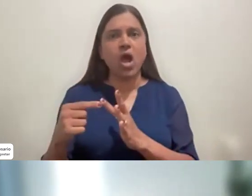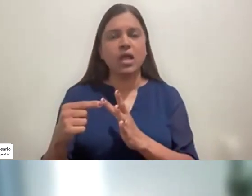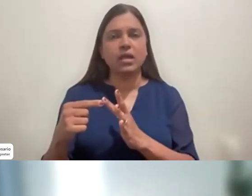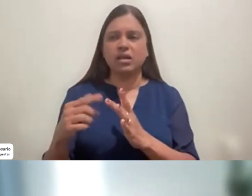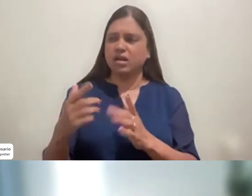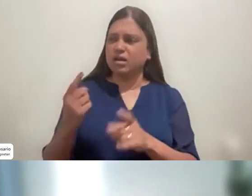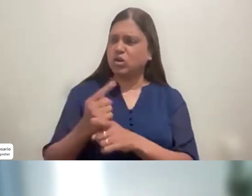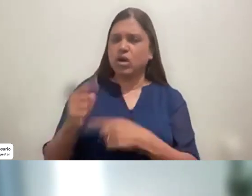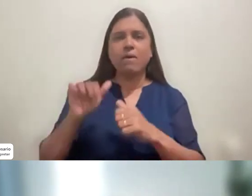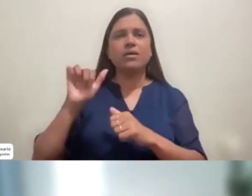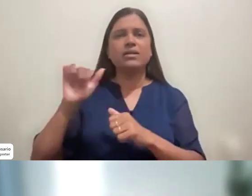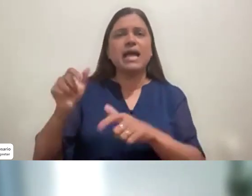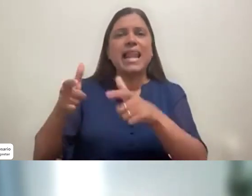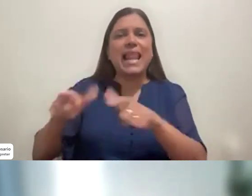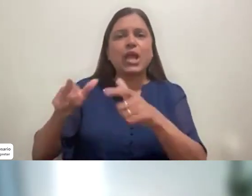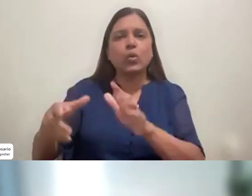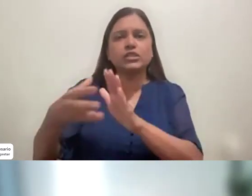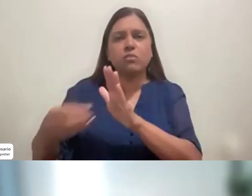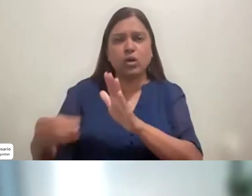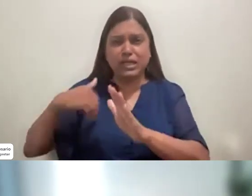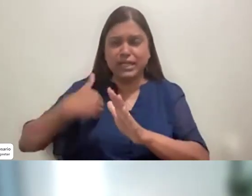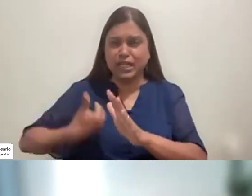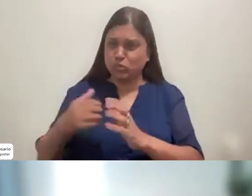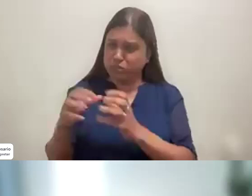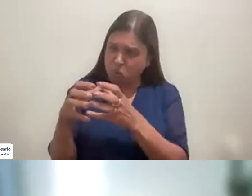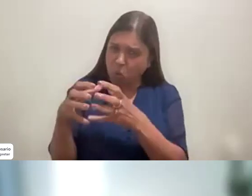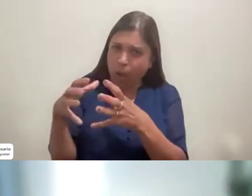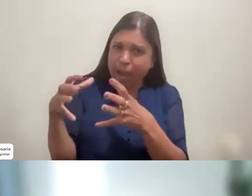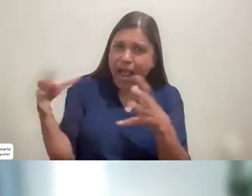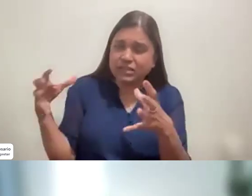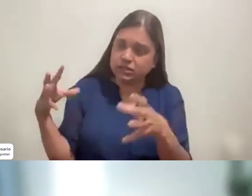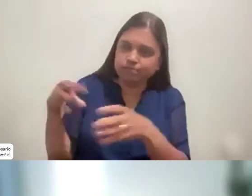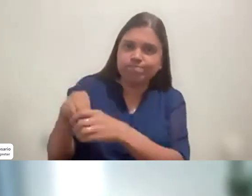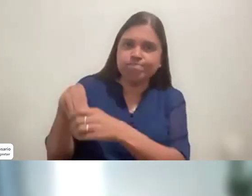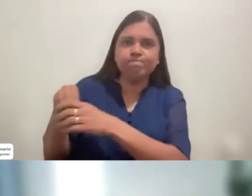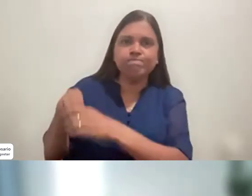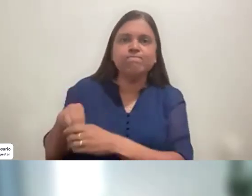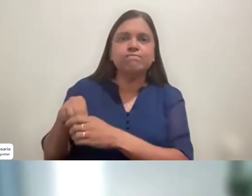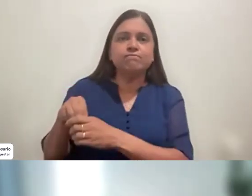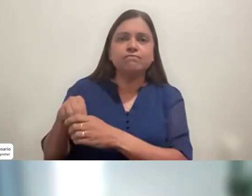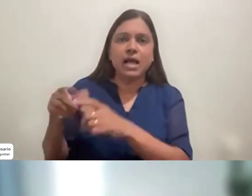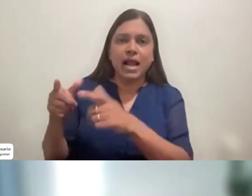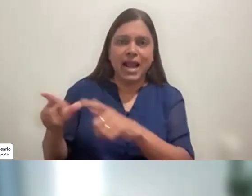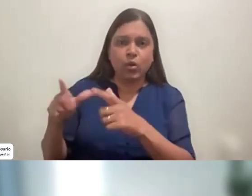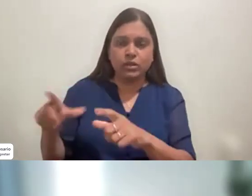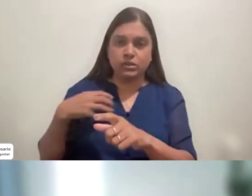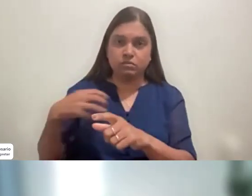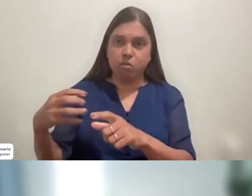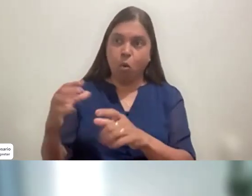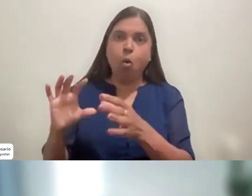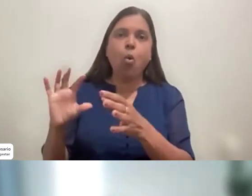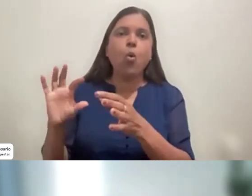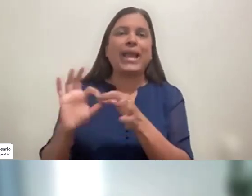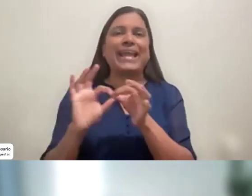model, we see that it's a increasingly connected world. So accessibility is